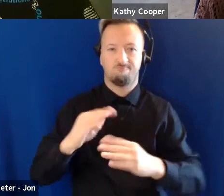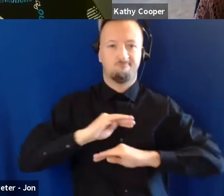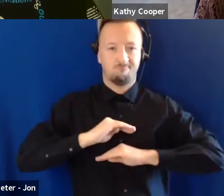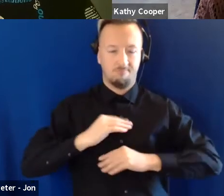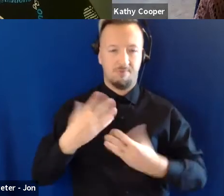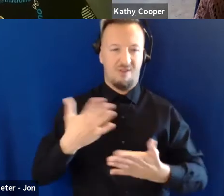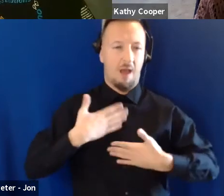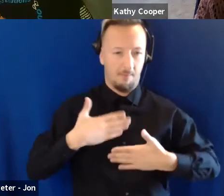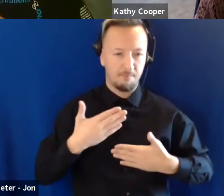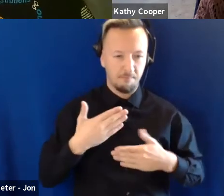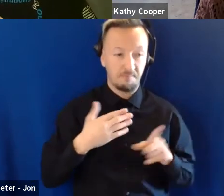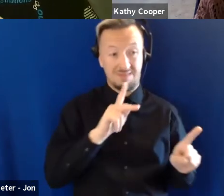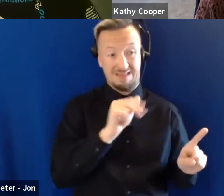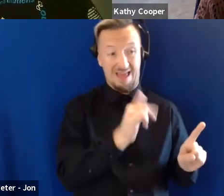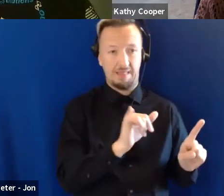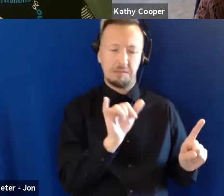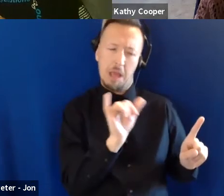and then some. So,